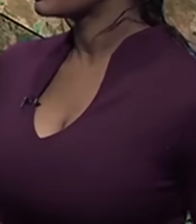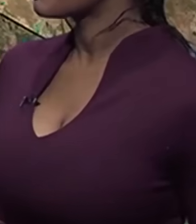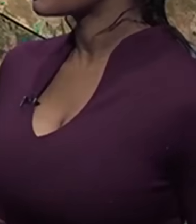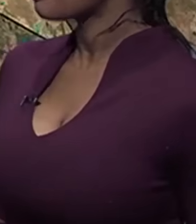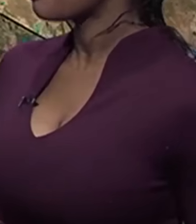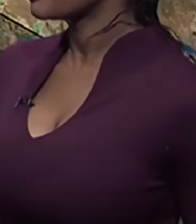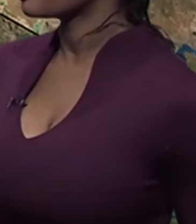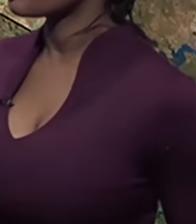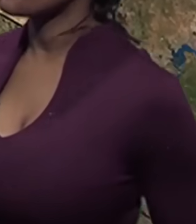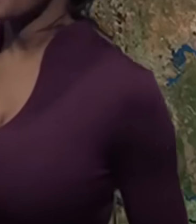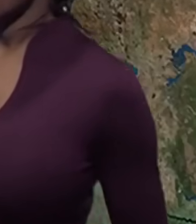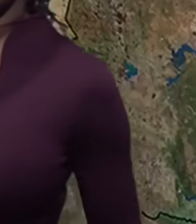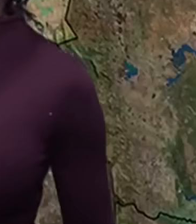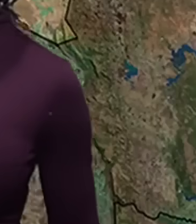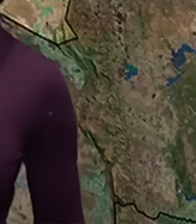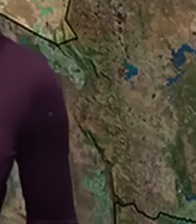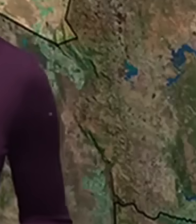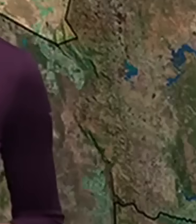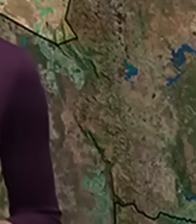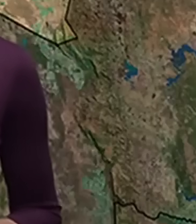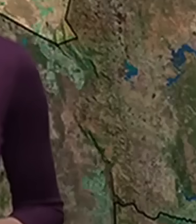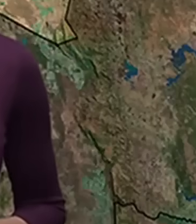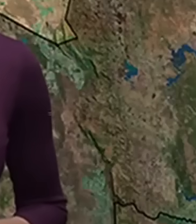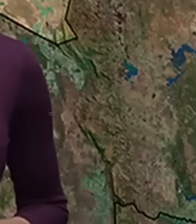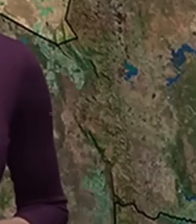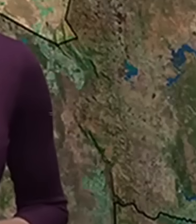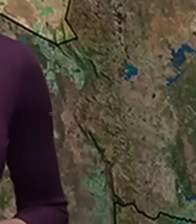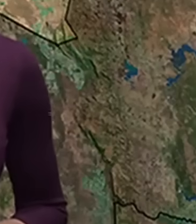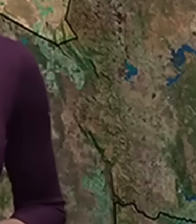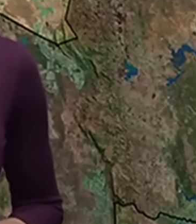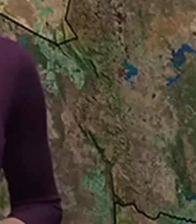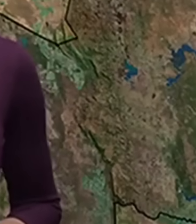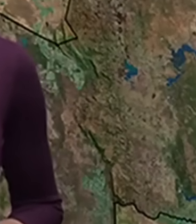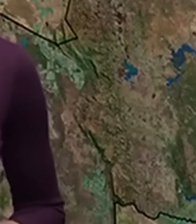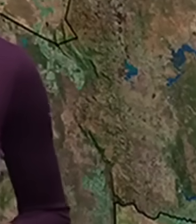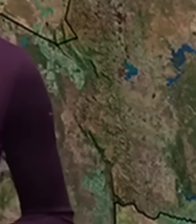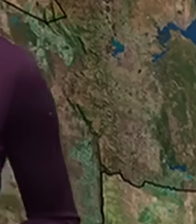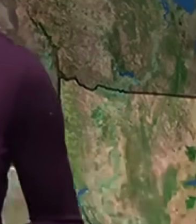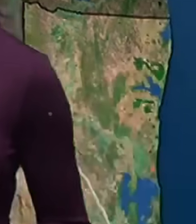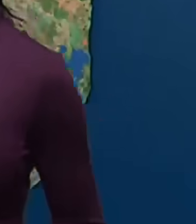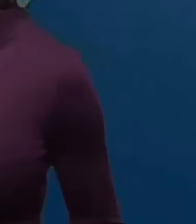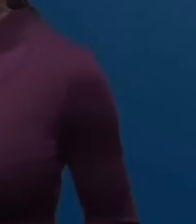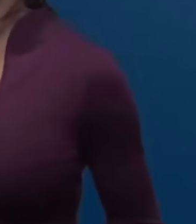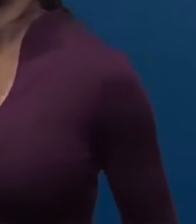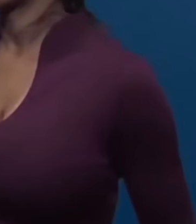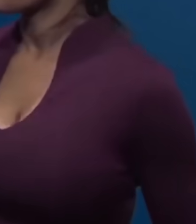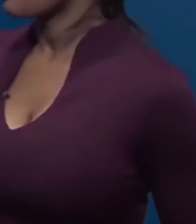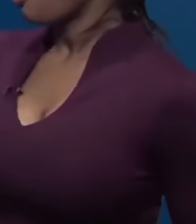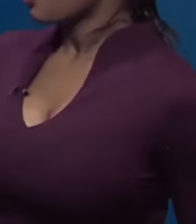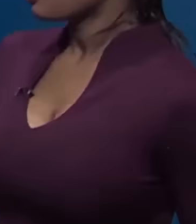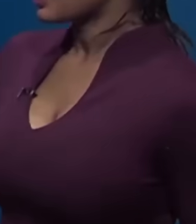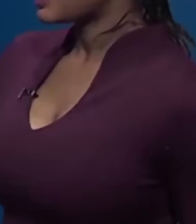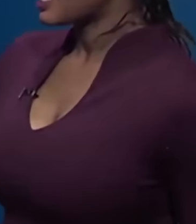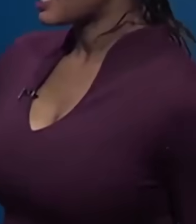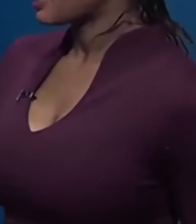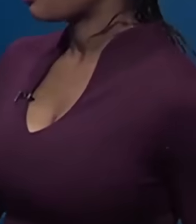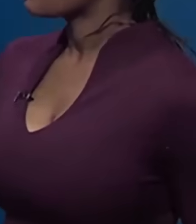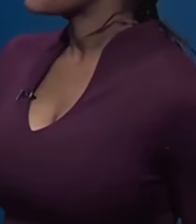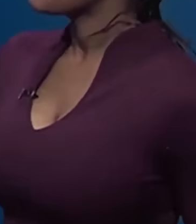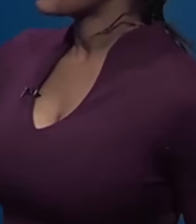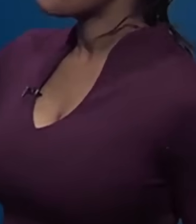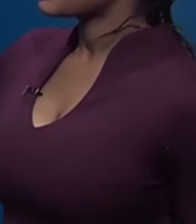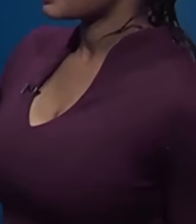le 27 fa re lebelela Secunda le yone e tla nna tsididi mo mosong ka digata di le 7 mo mosong KwaZulu-Natal e tla nna le gone